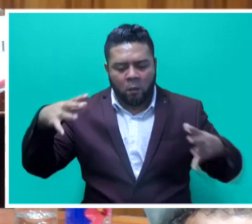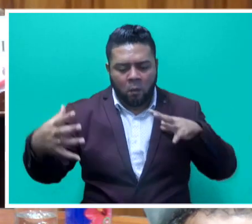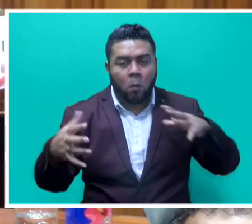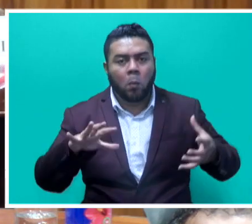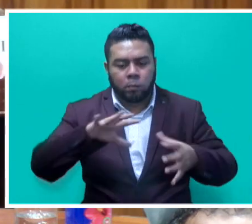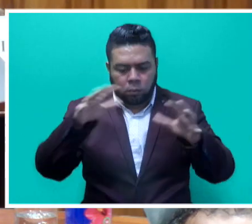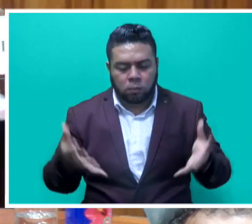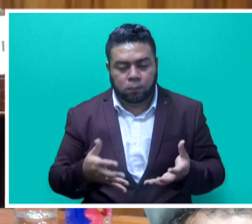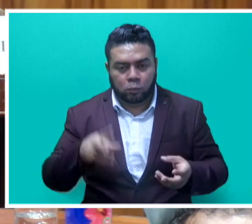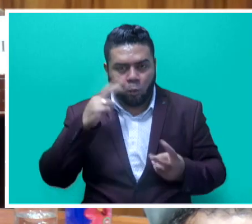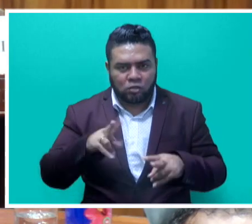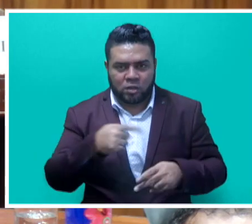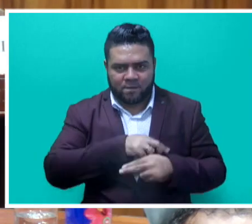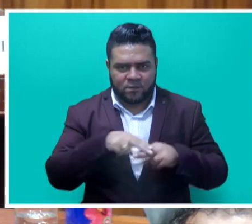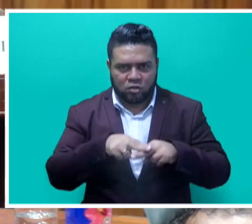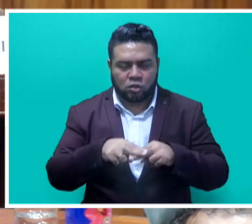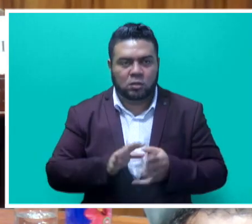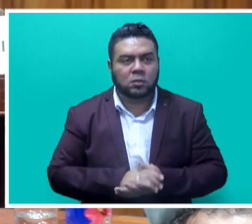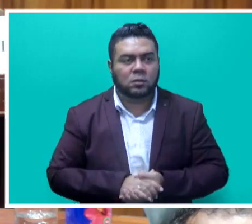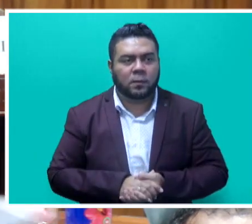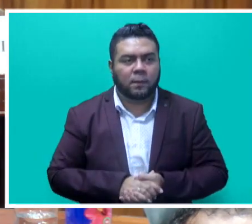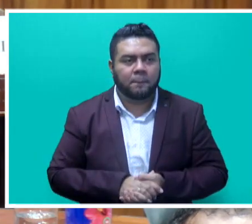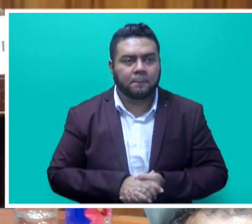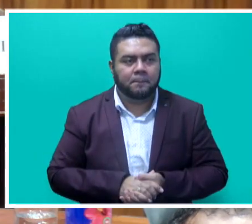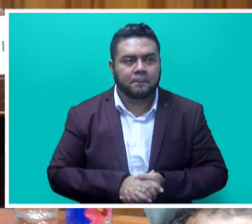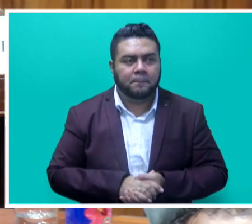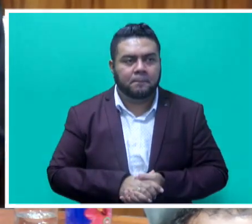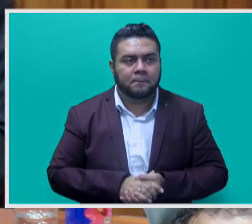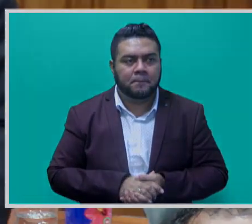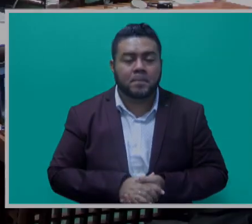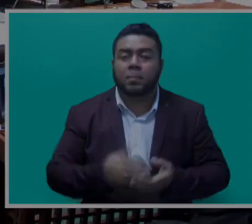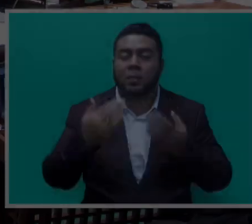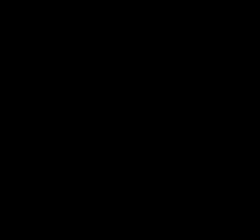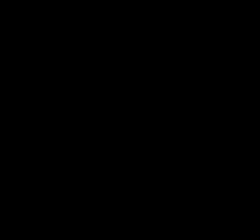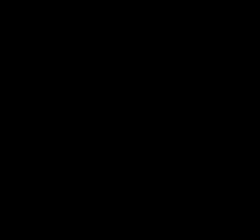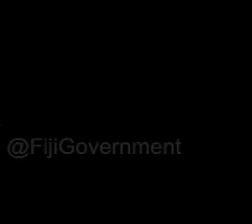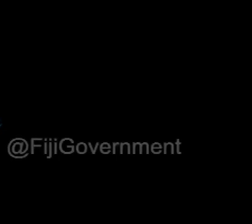Fiji. Thank you, Mr. Speaker. Thank you. Honourable Minister.